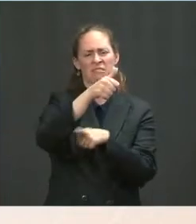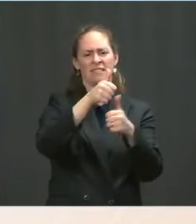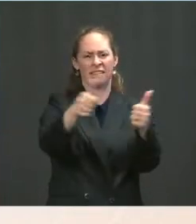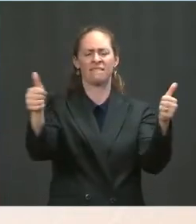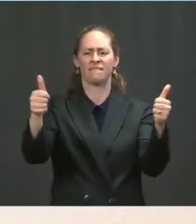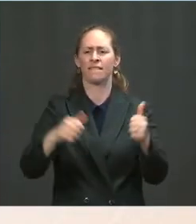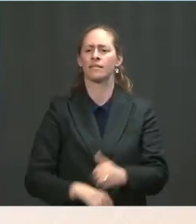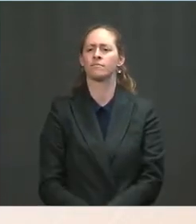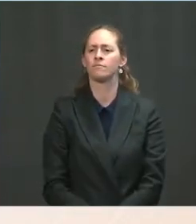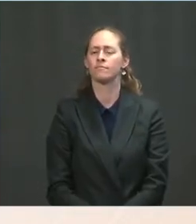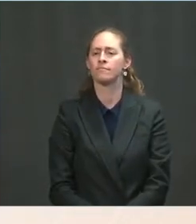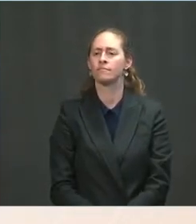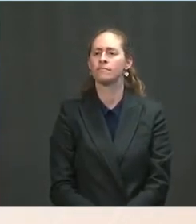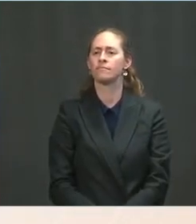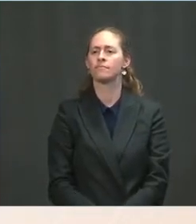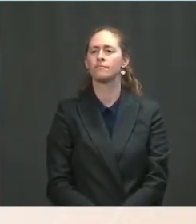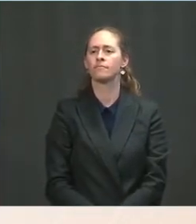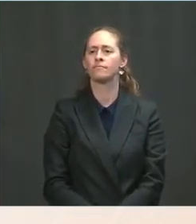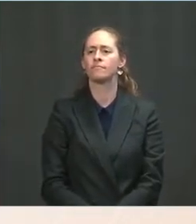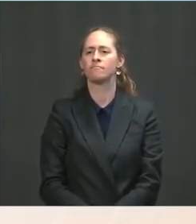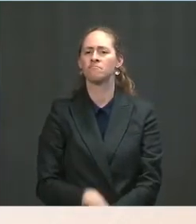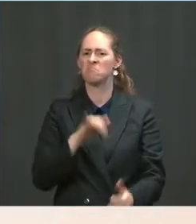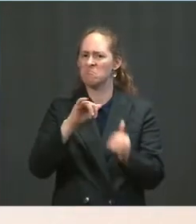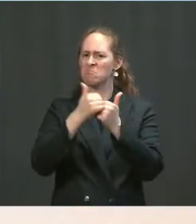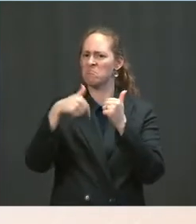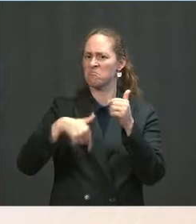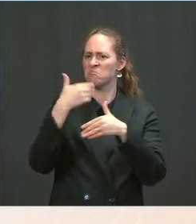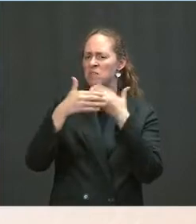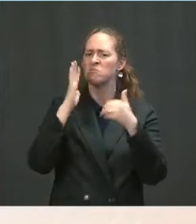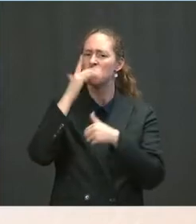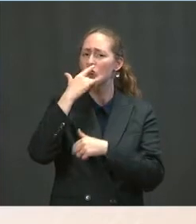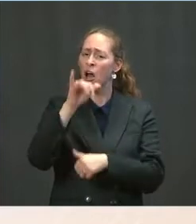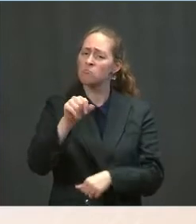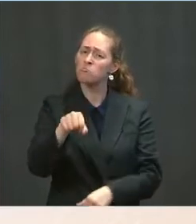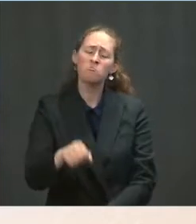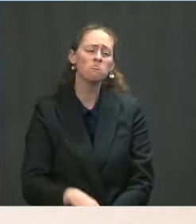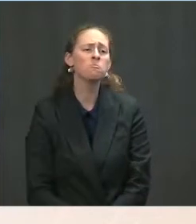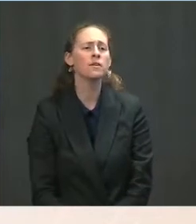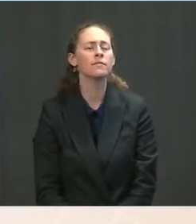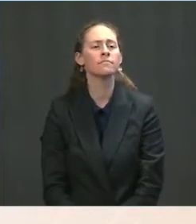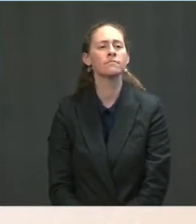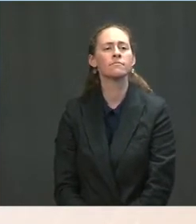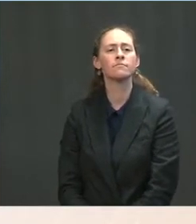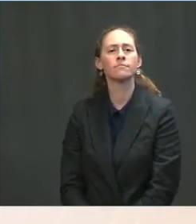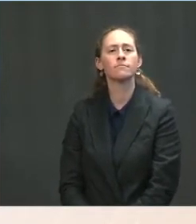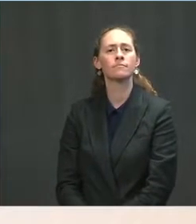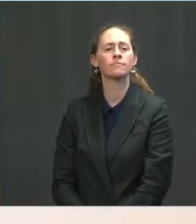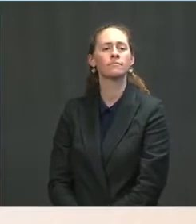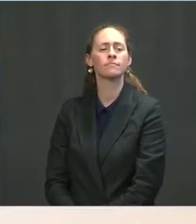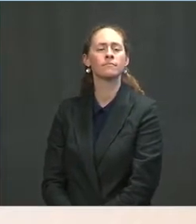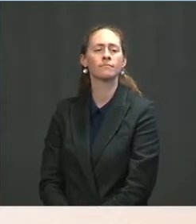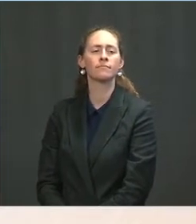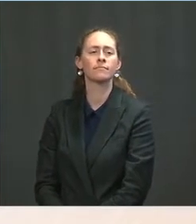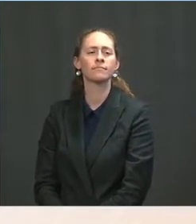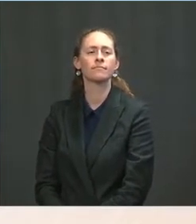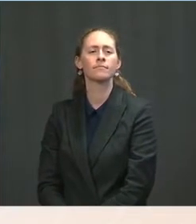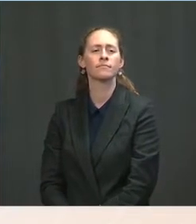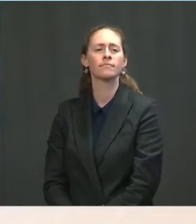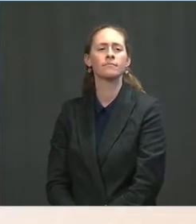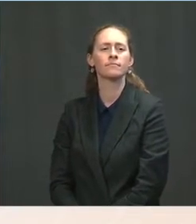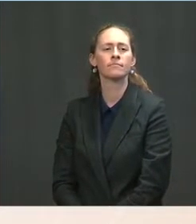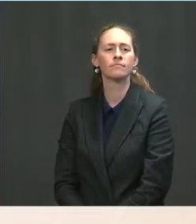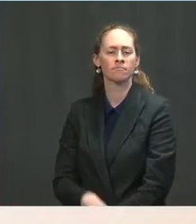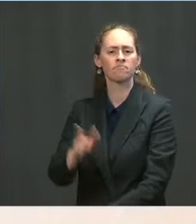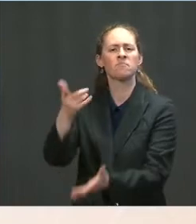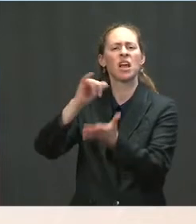kind of how that's going to be dispersed, the program. Just on another topic, lastly, the New York Times is reporting and others that President Trump